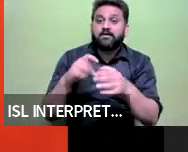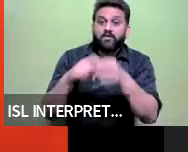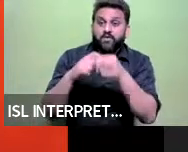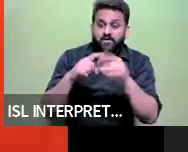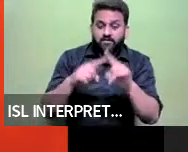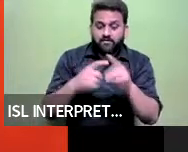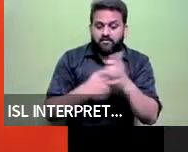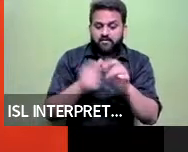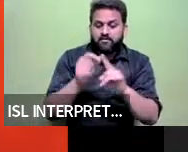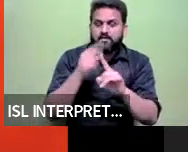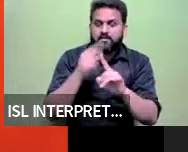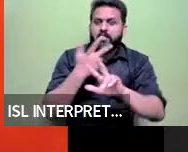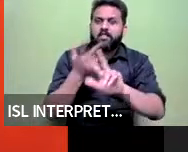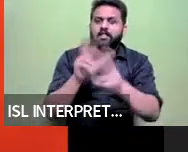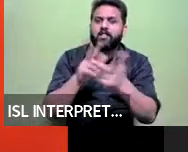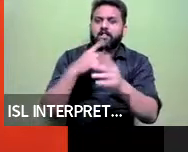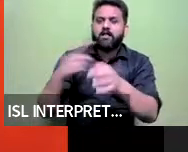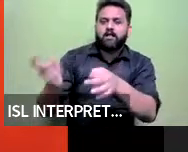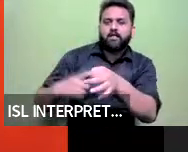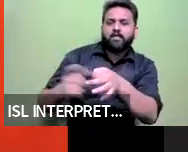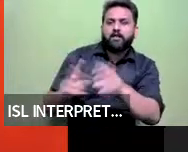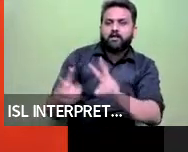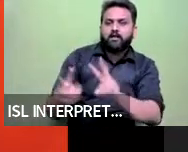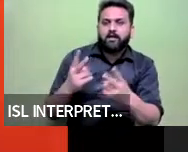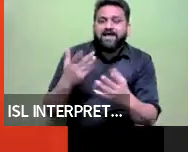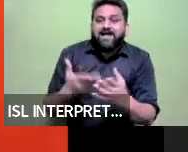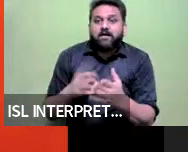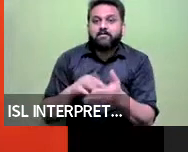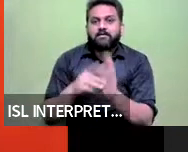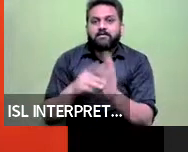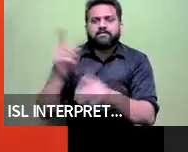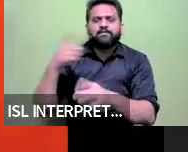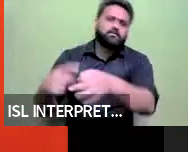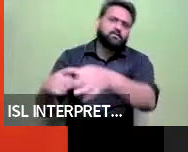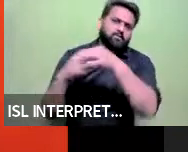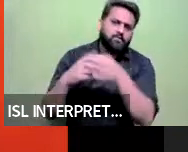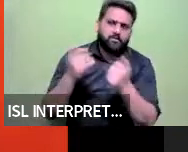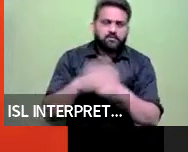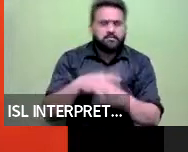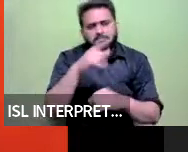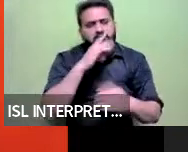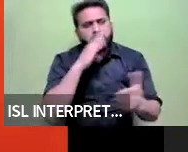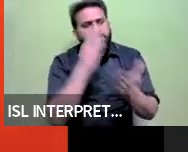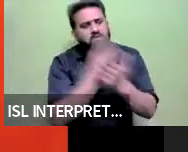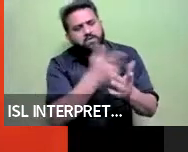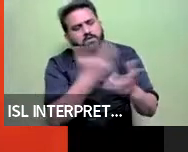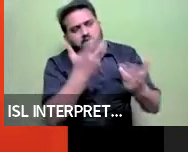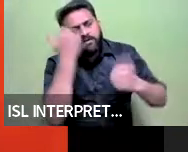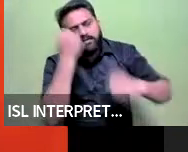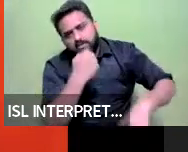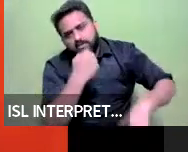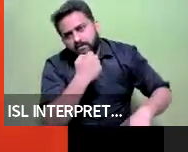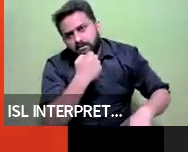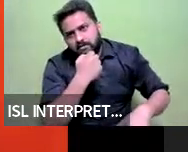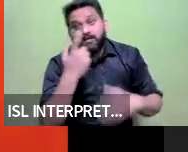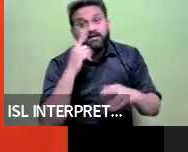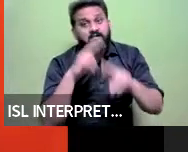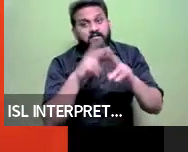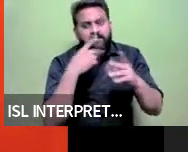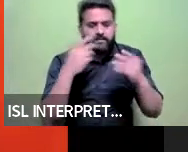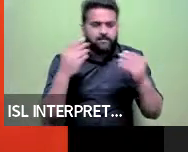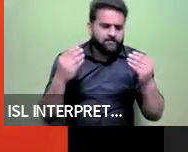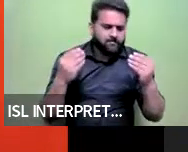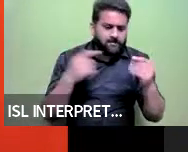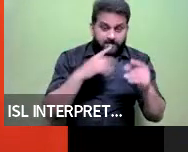something that first thing they will ask you, what is the facts of that case? And if you're just relying